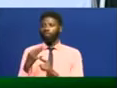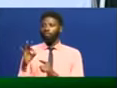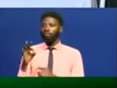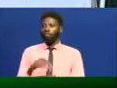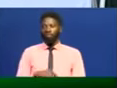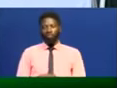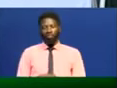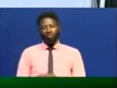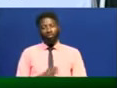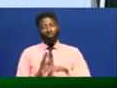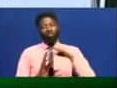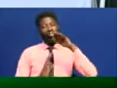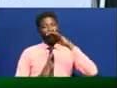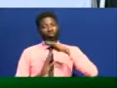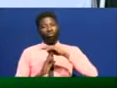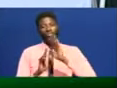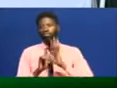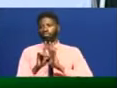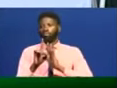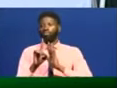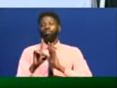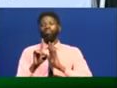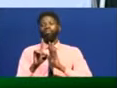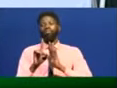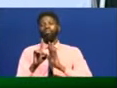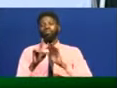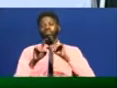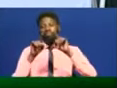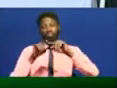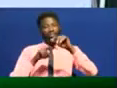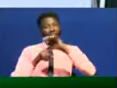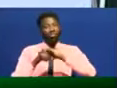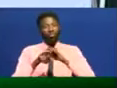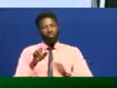Top striker today in the Women Premier League at 17.